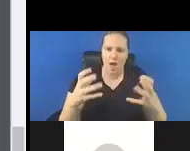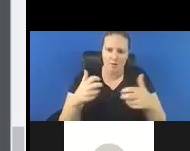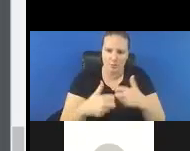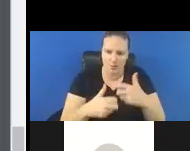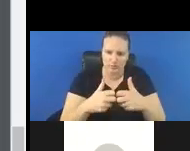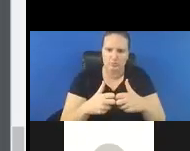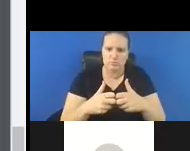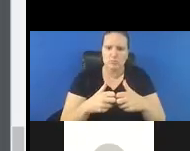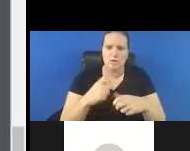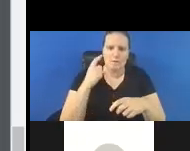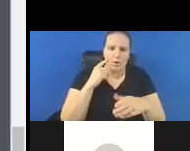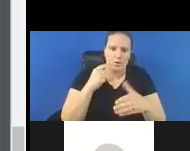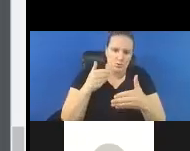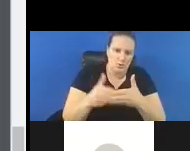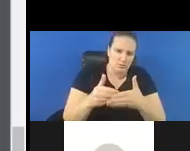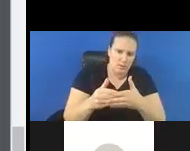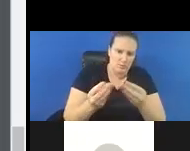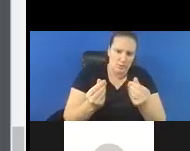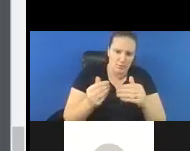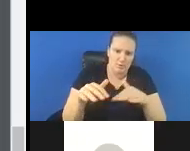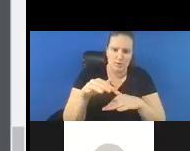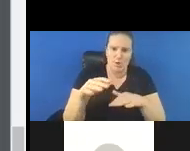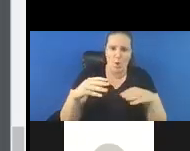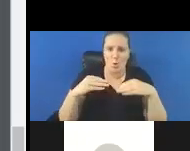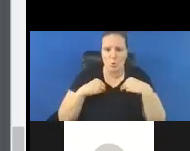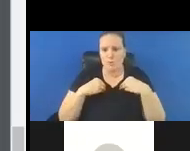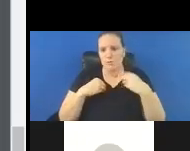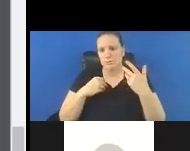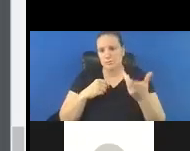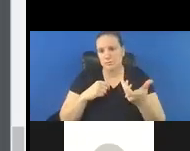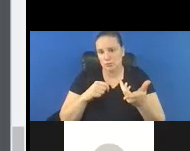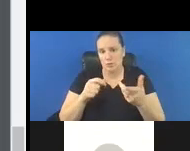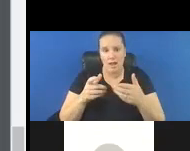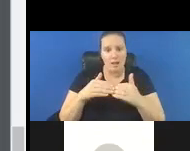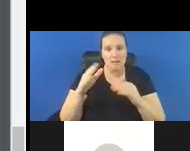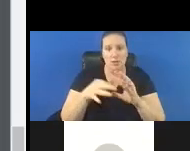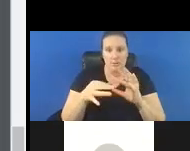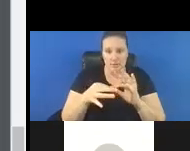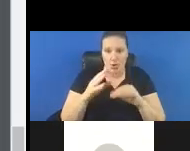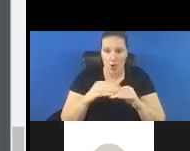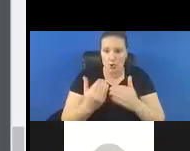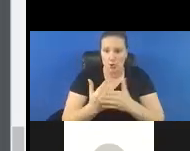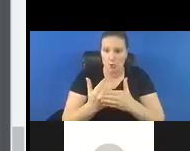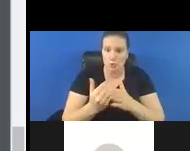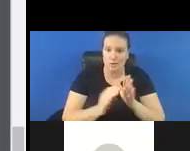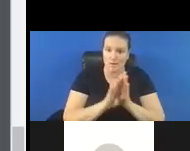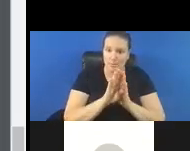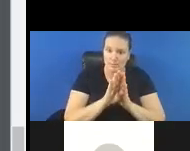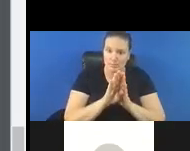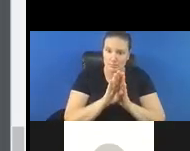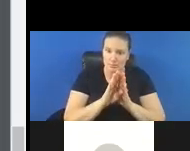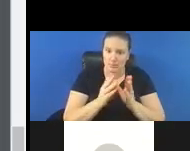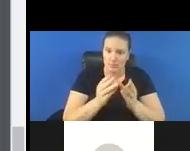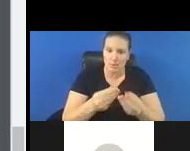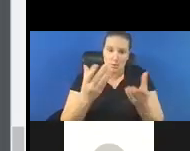nearby property owners not to have a chance to at least comment on new development proposals.